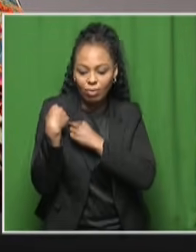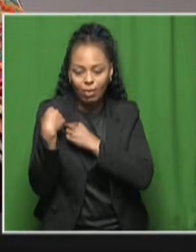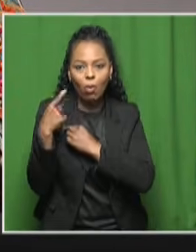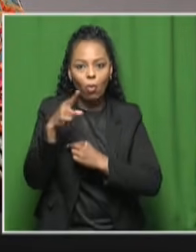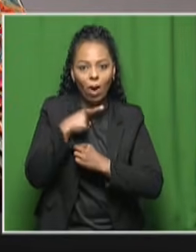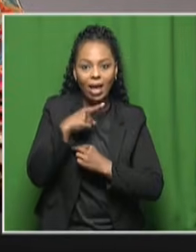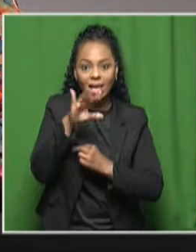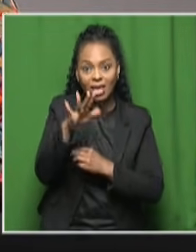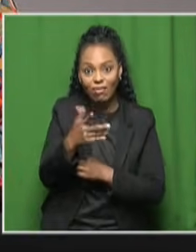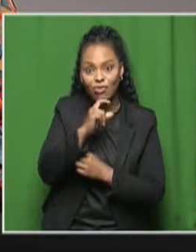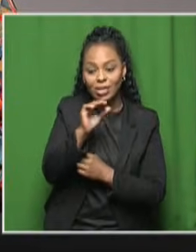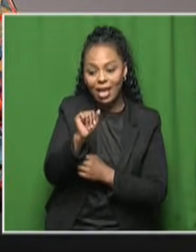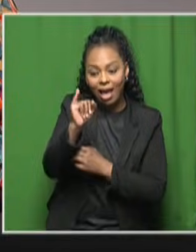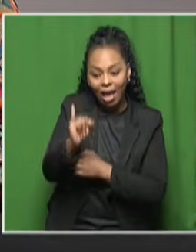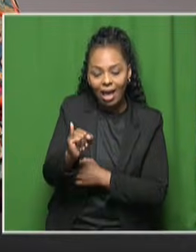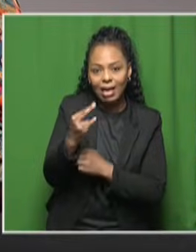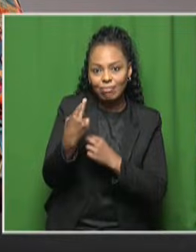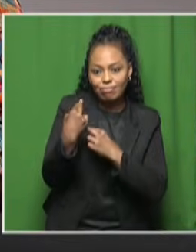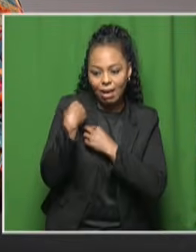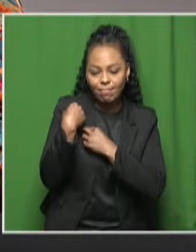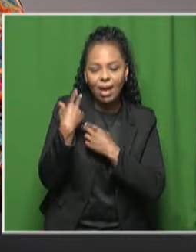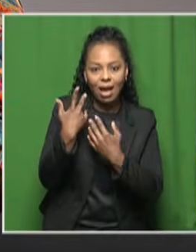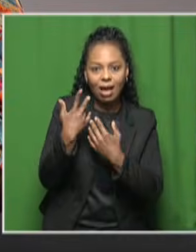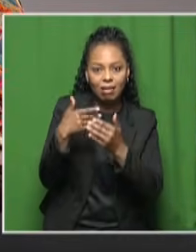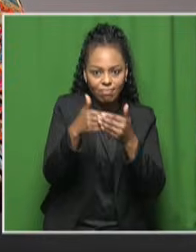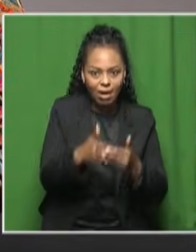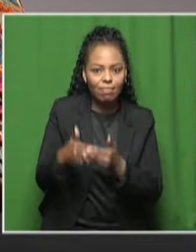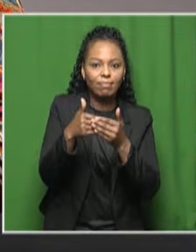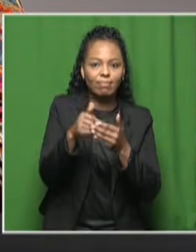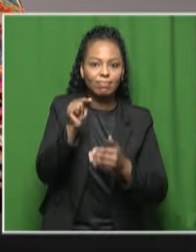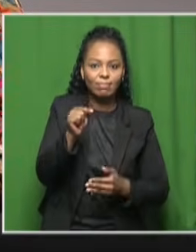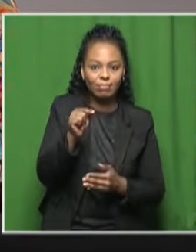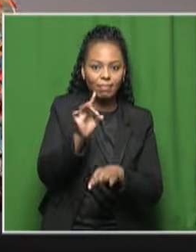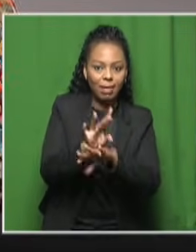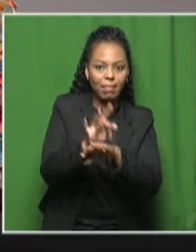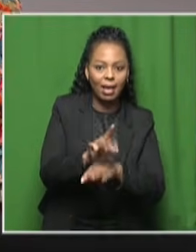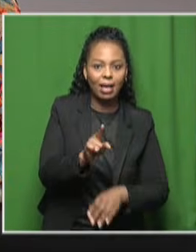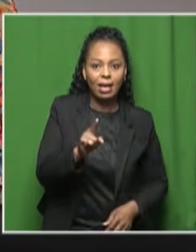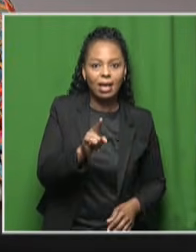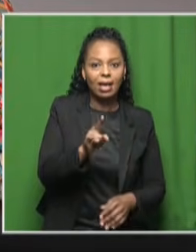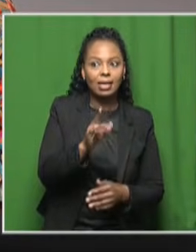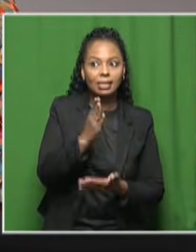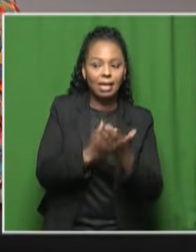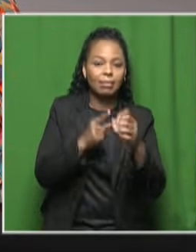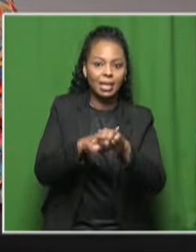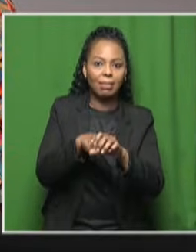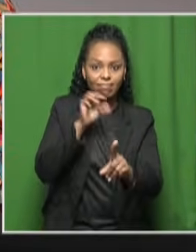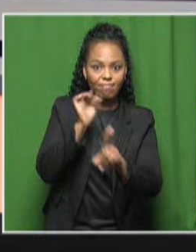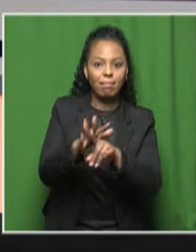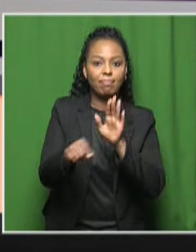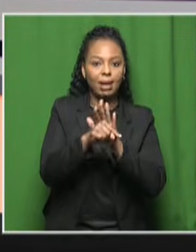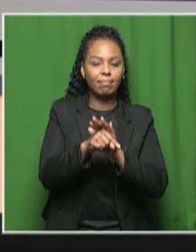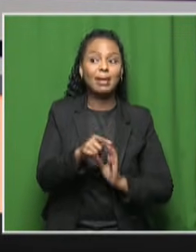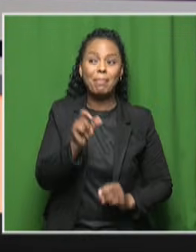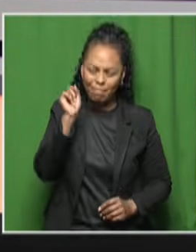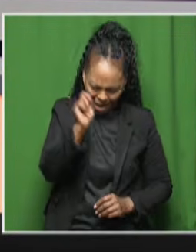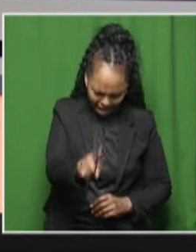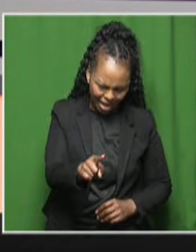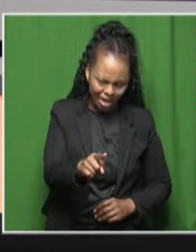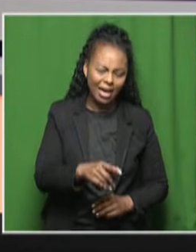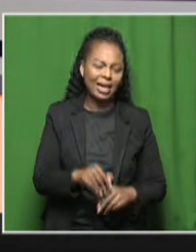guidance, then it becomes a little bit useless. And as well so that's the issue, isn't it, Pauline? Yes, because when